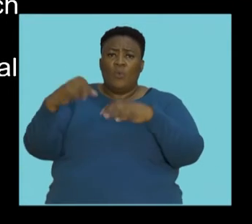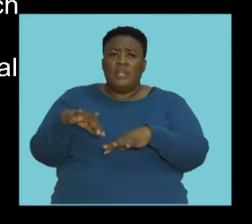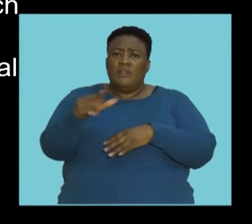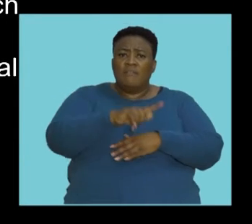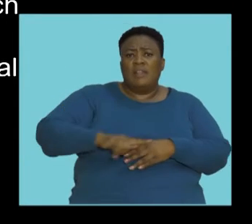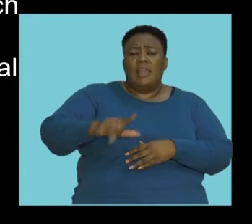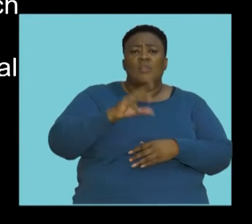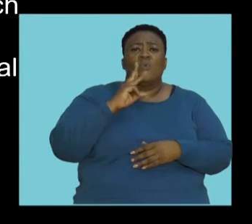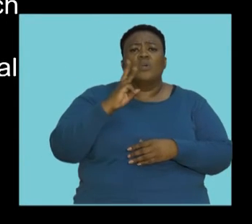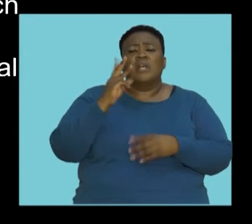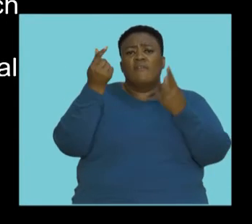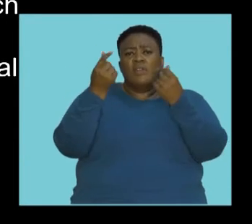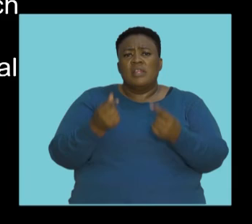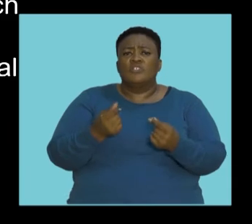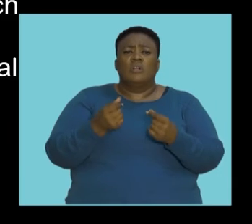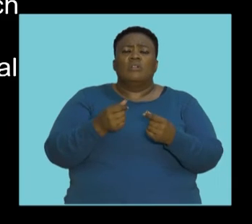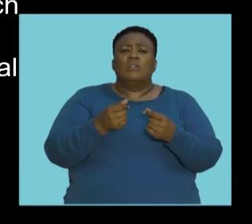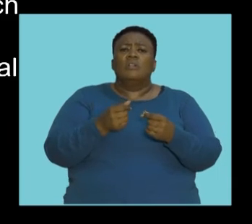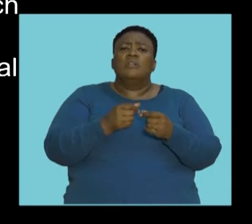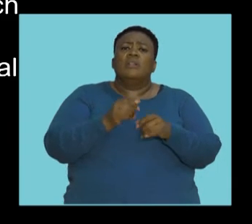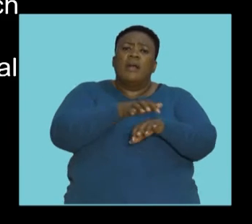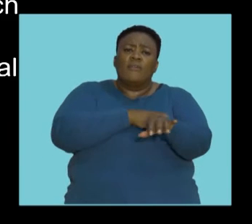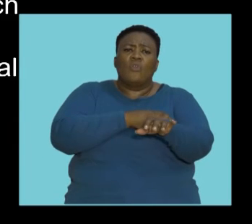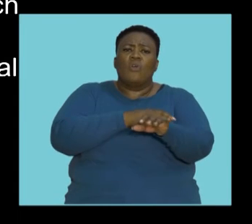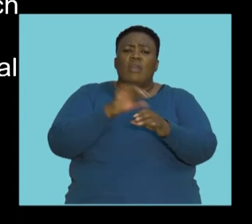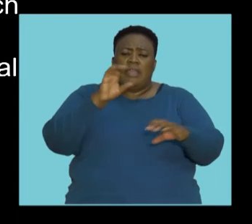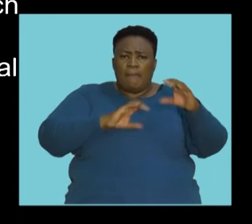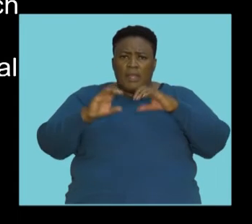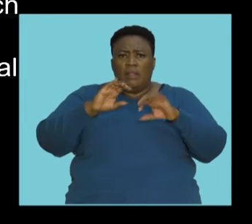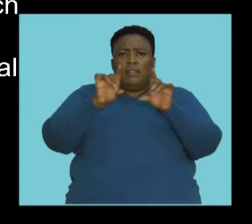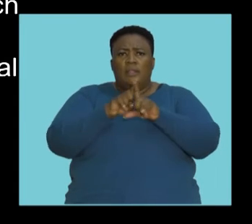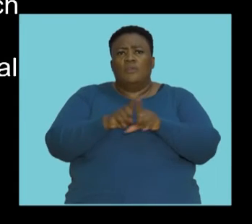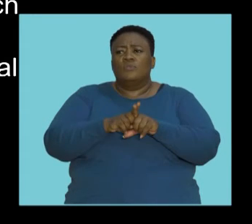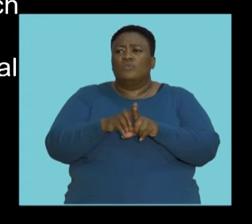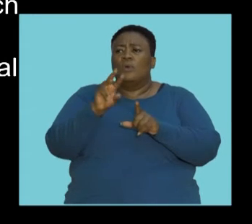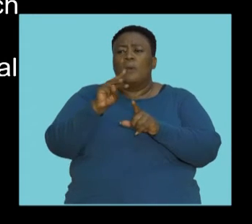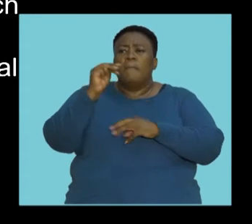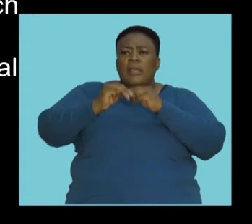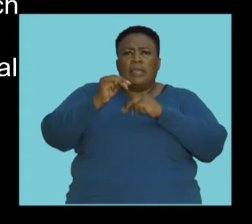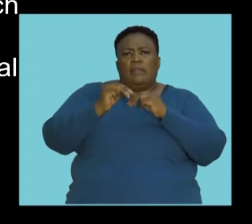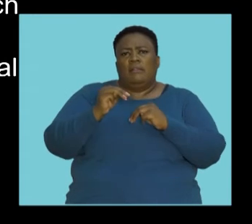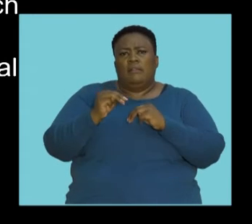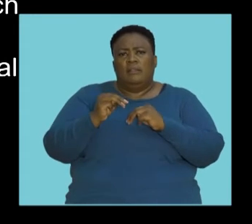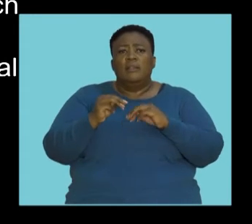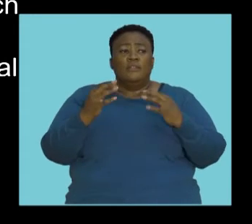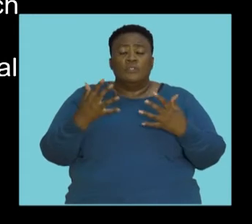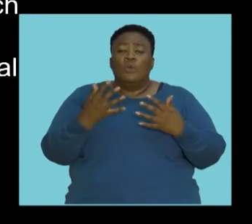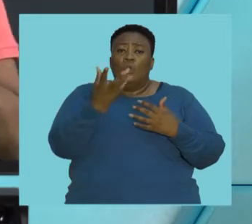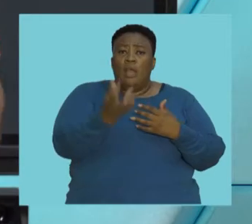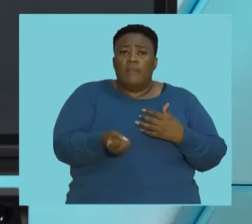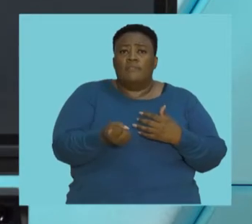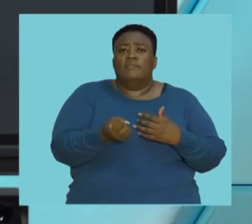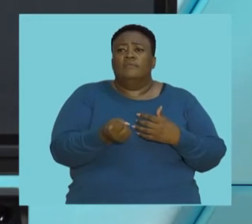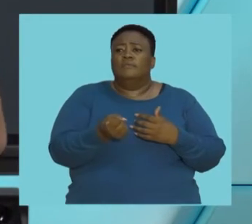land, water, energy, financial, agrichemical, and mechanical inputs. So